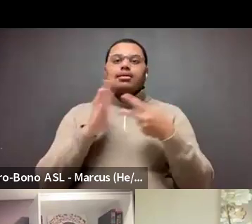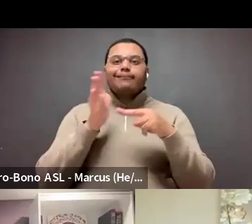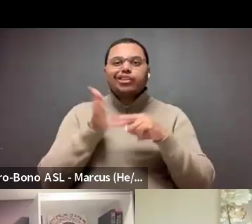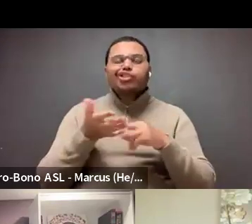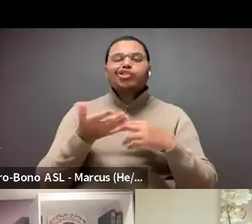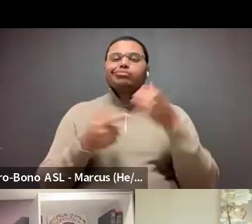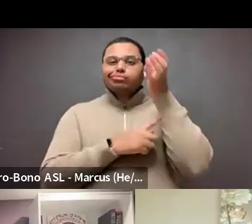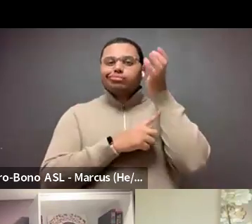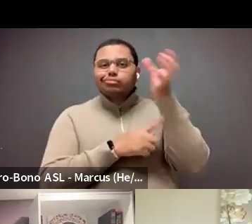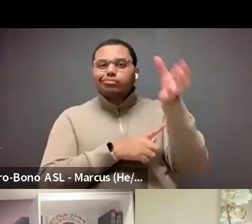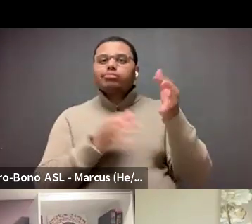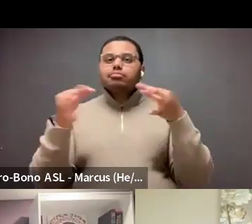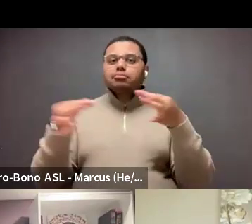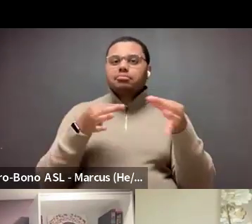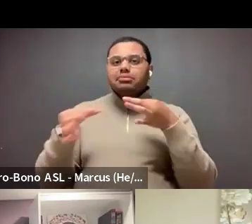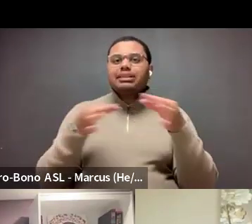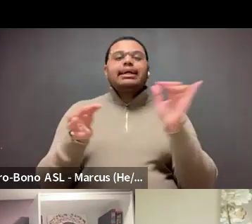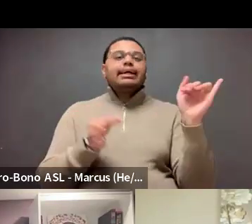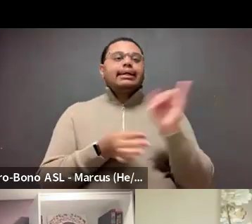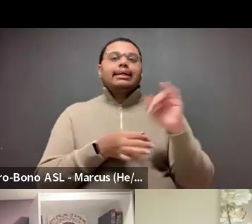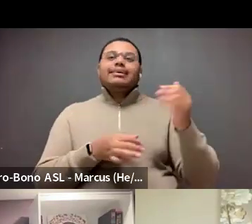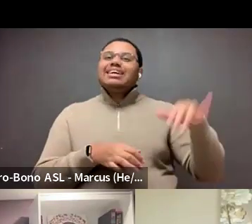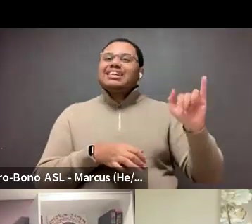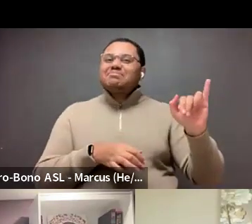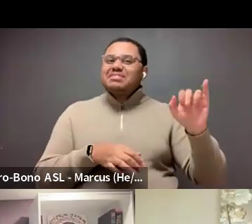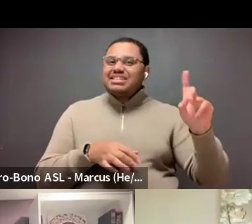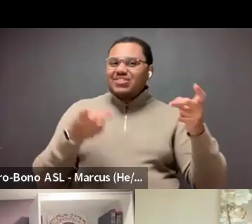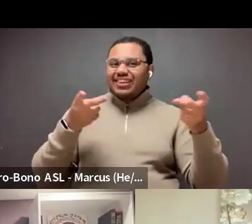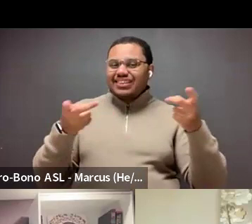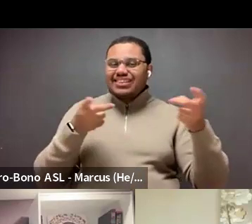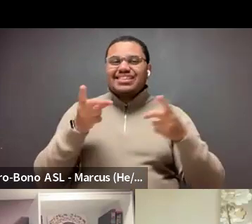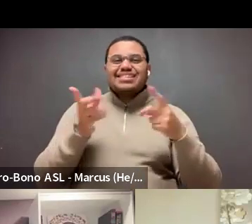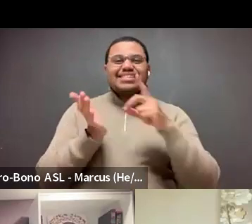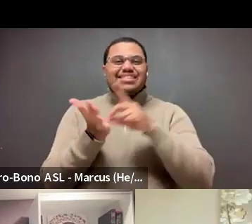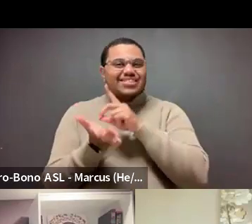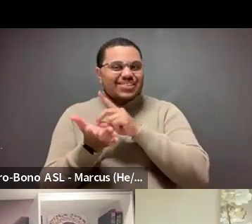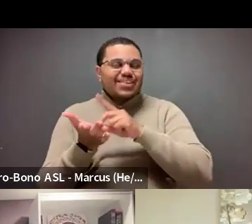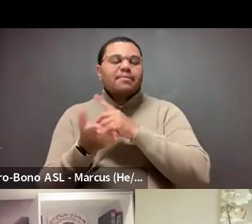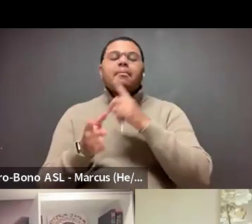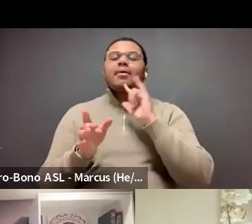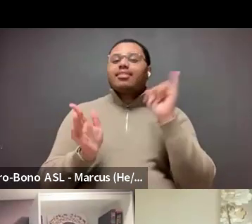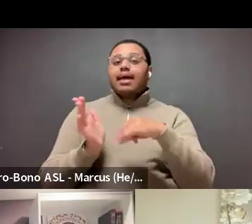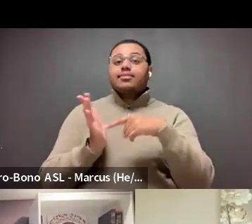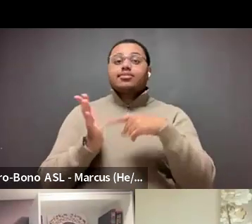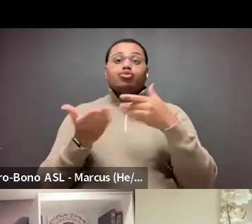Concepts, pretty much like an intimacy directing dictionary is in here, but that's also a resource for